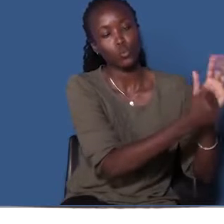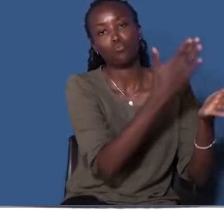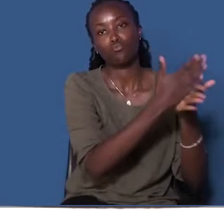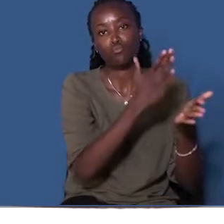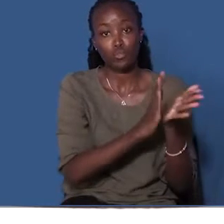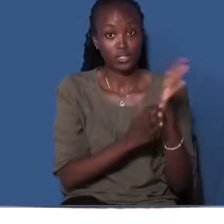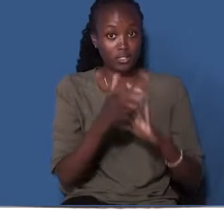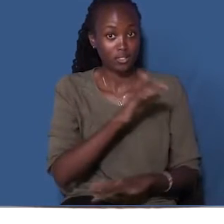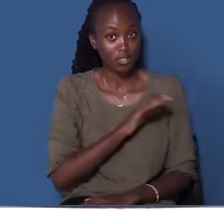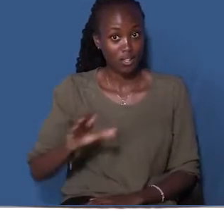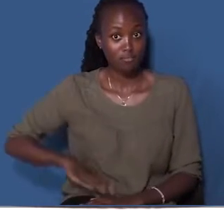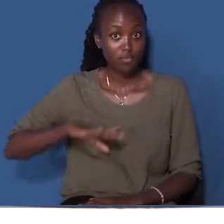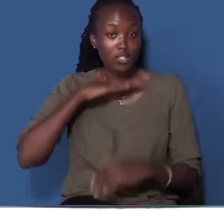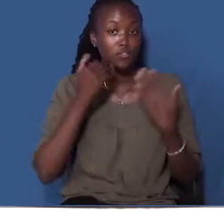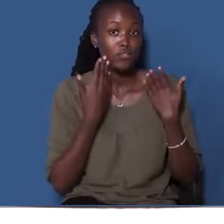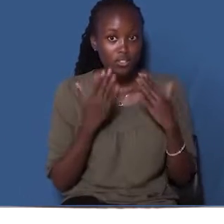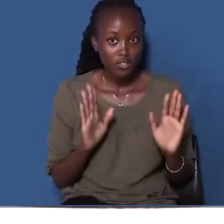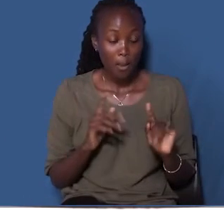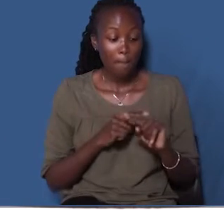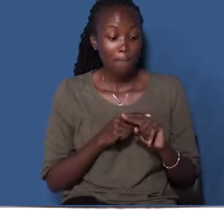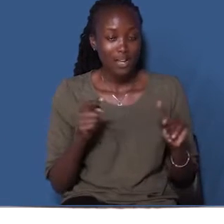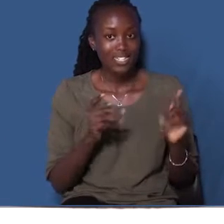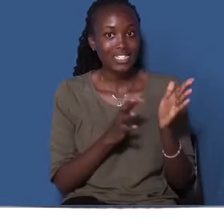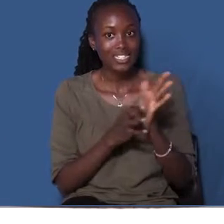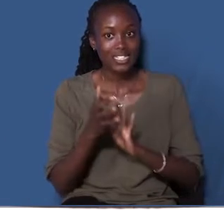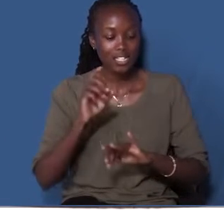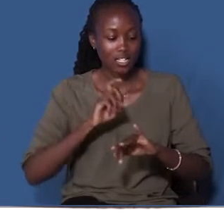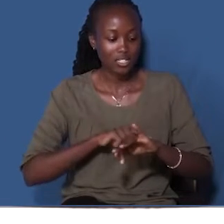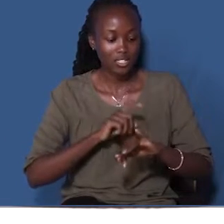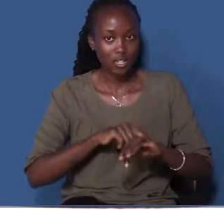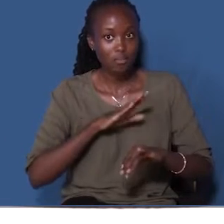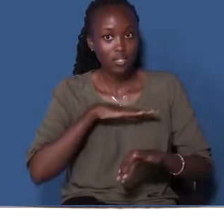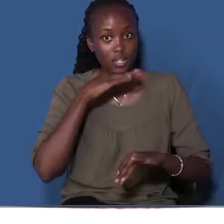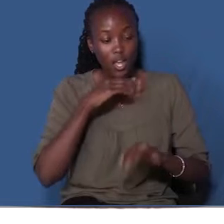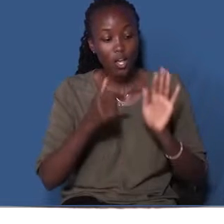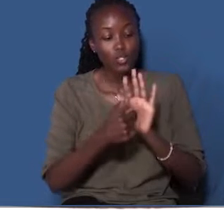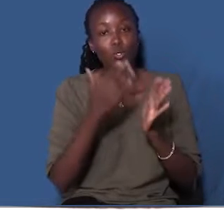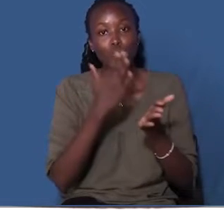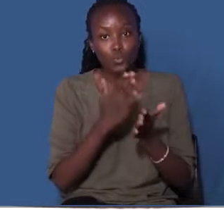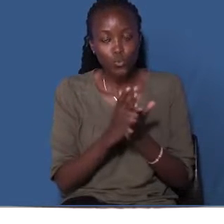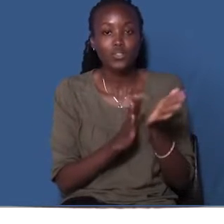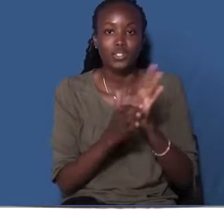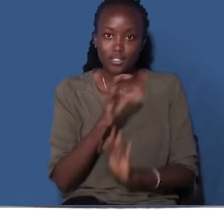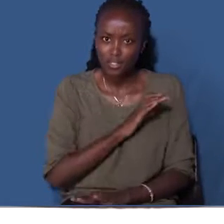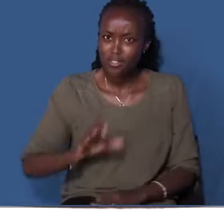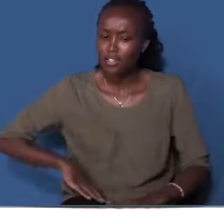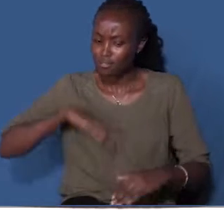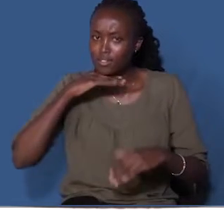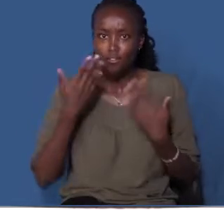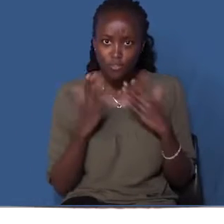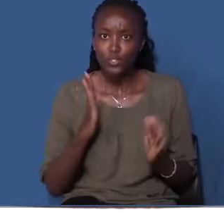dead. The significance of the burial of Christ is that Christ truly died. You know?